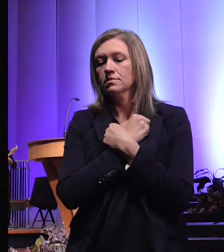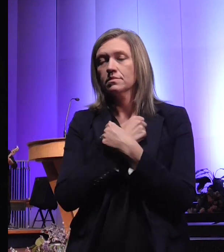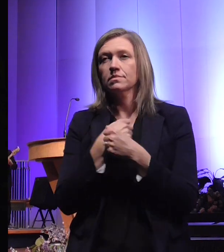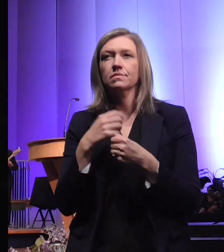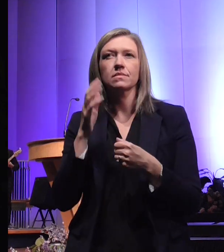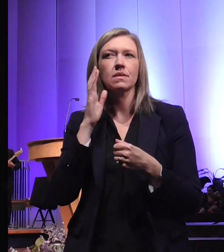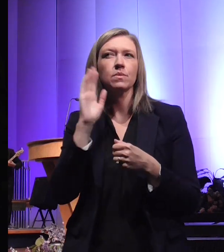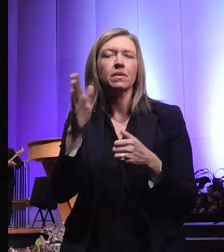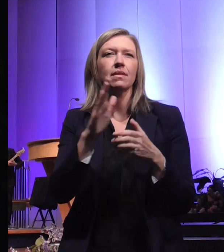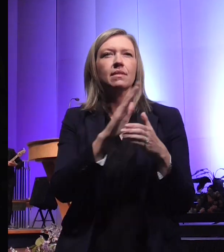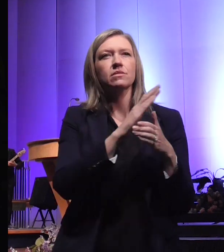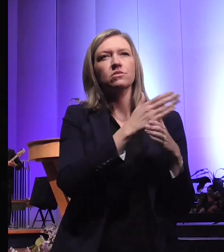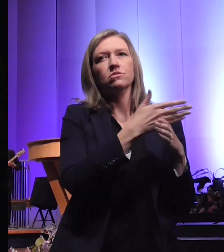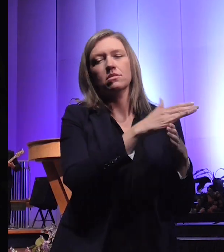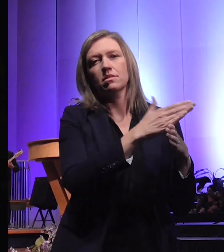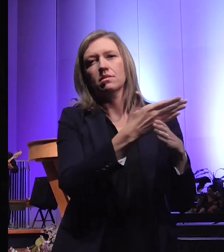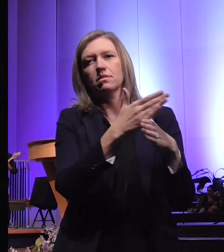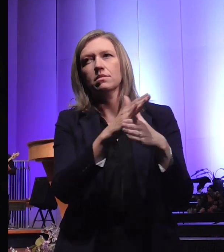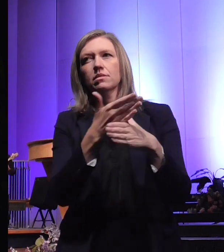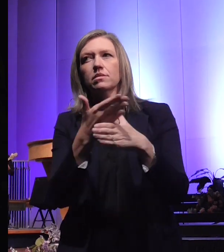I will